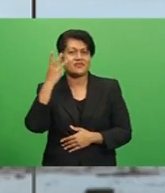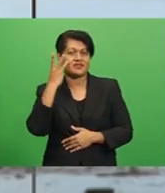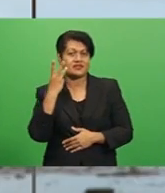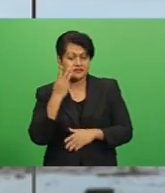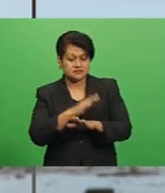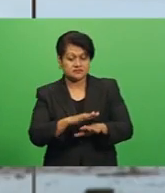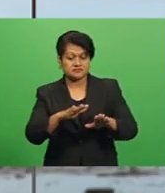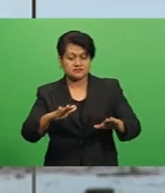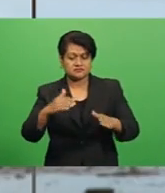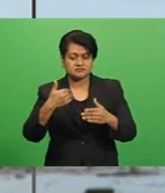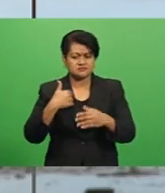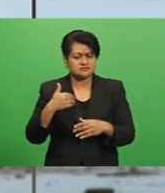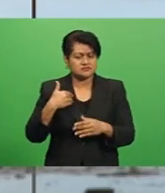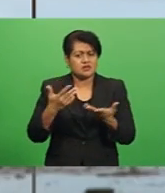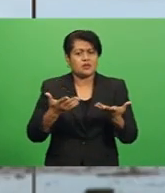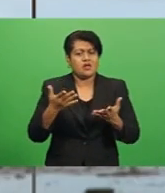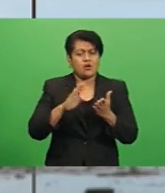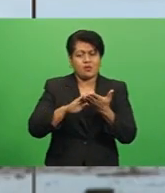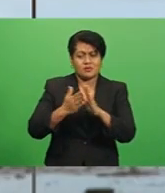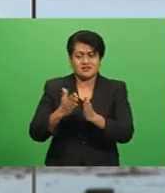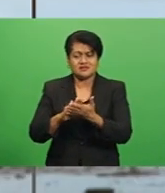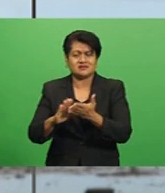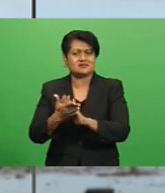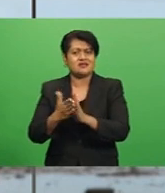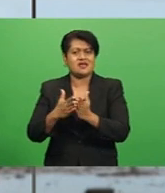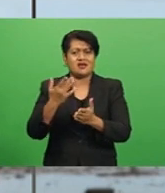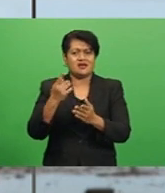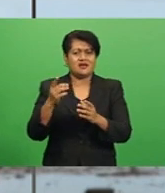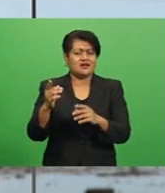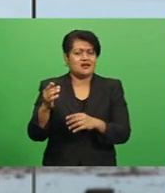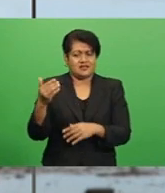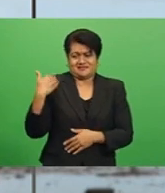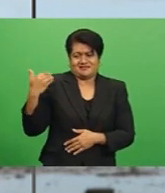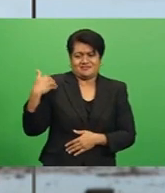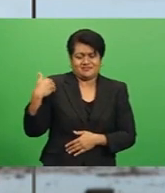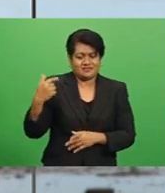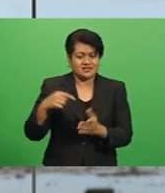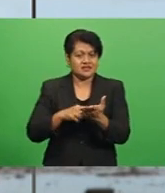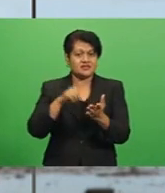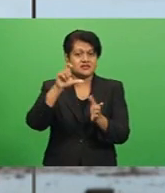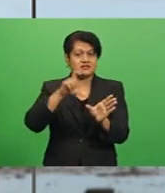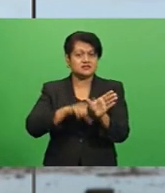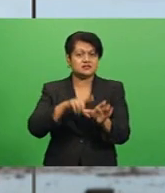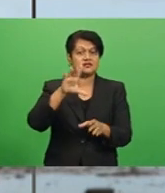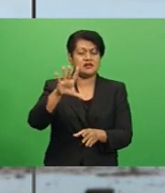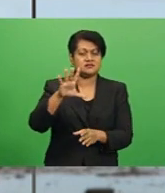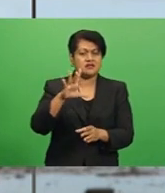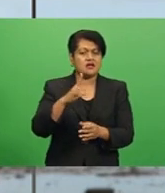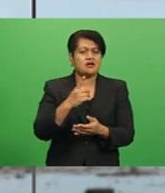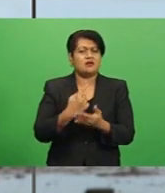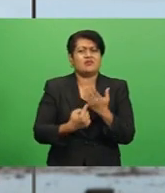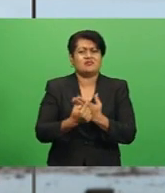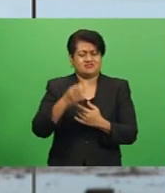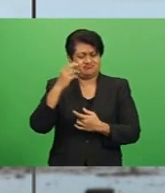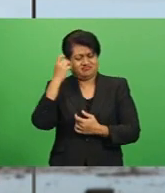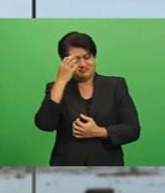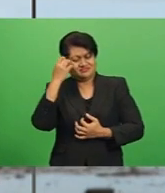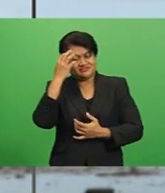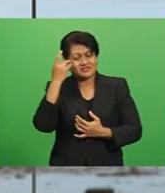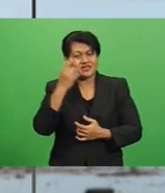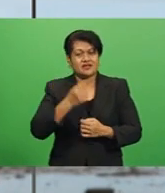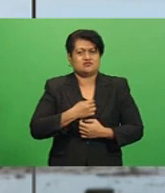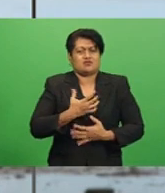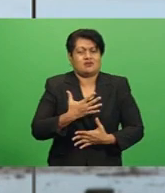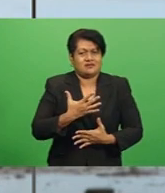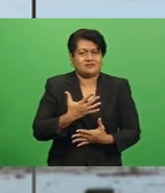children living in communities worst hit by TC Yasa are traumatized by the Category 5 tropical cyclone. Divisional Women Interest Officer Northern